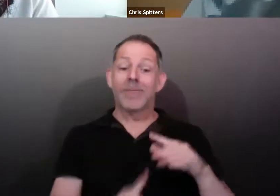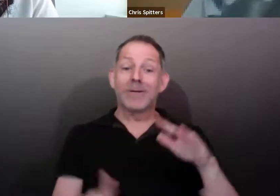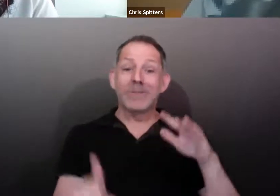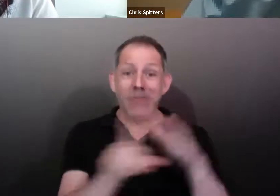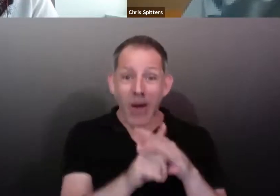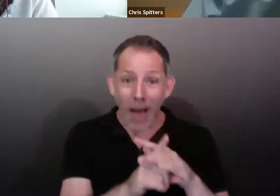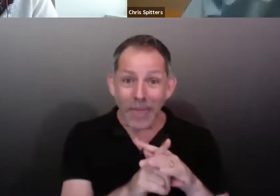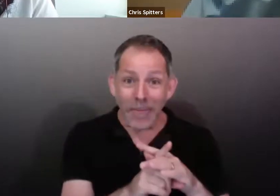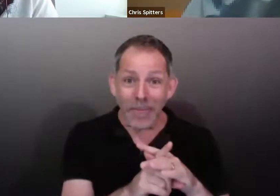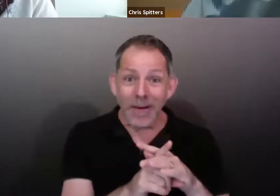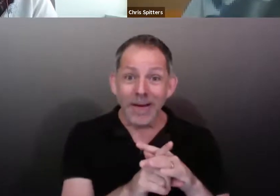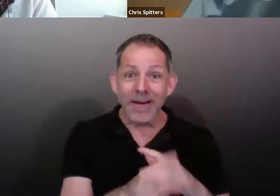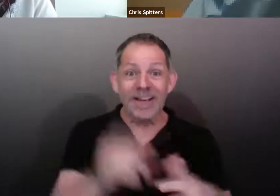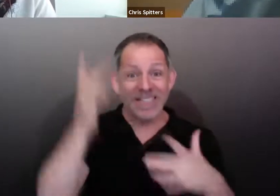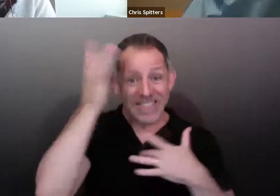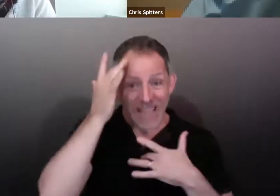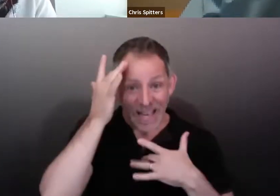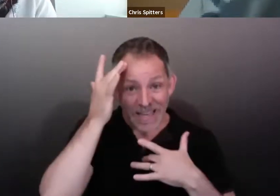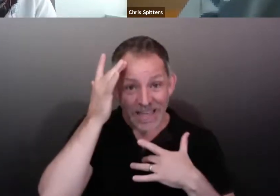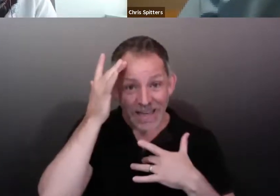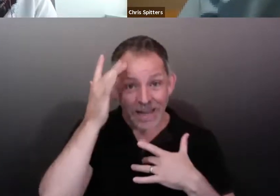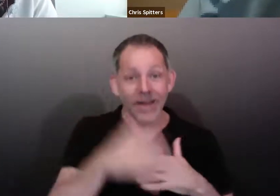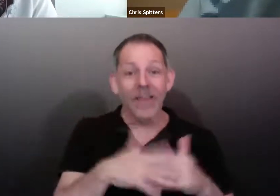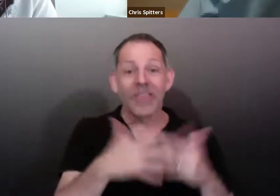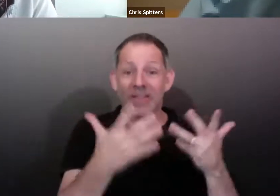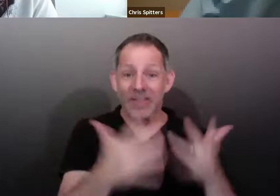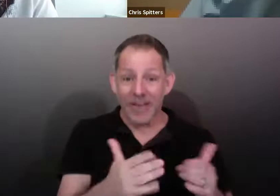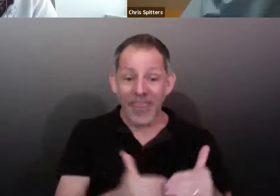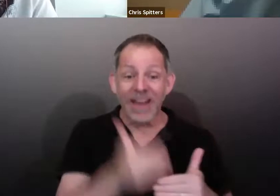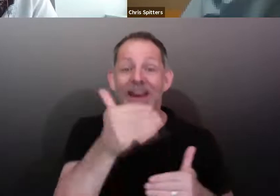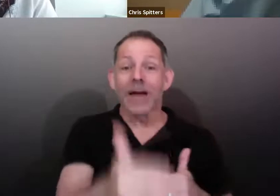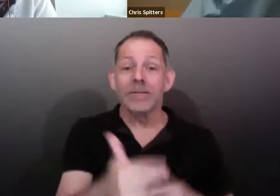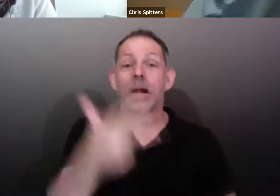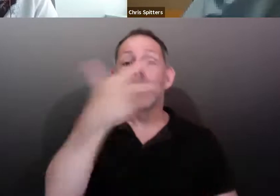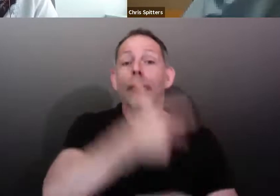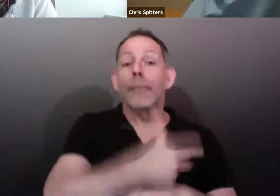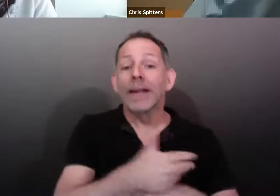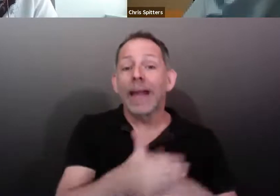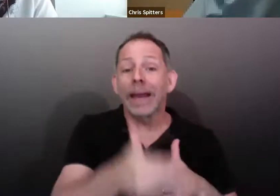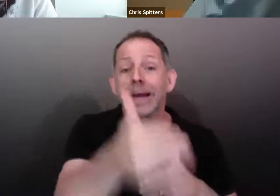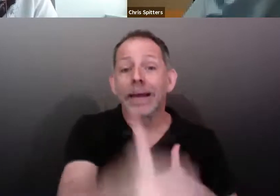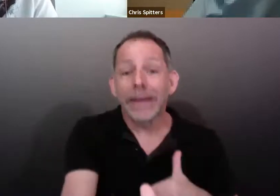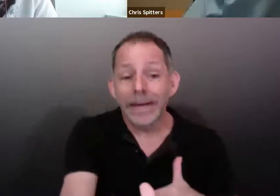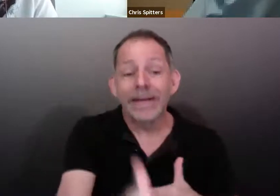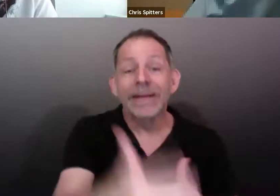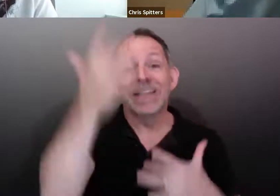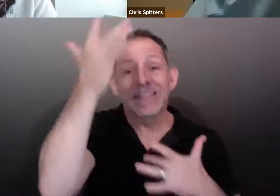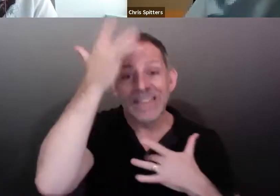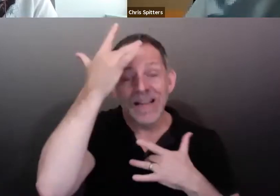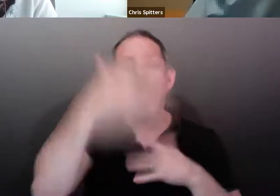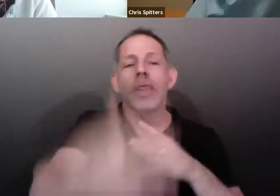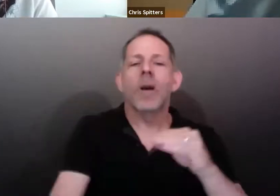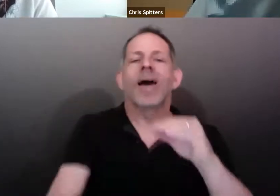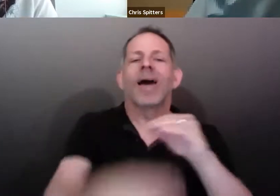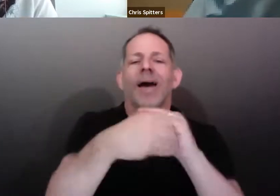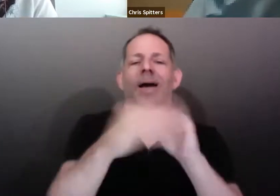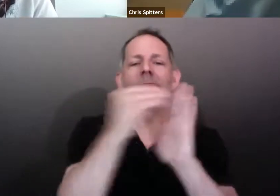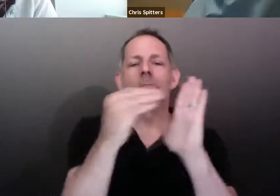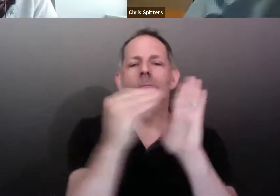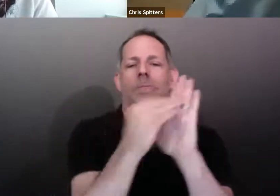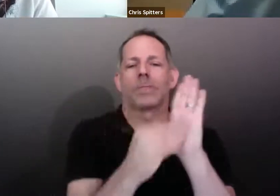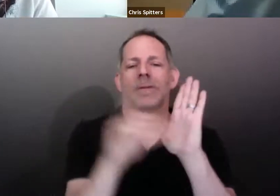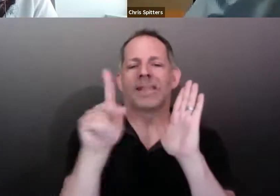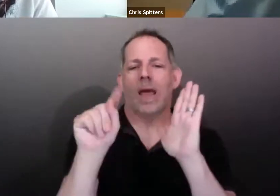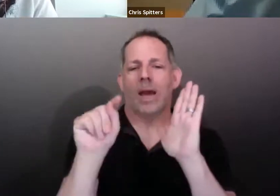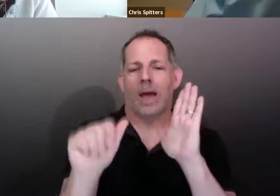be reported and counted. So we would expect any increased disease activity, we would expect